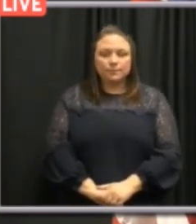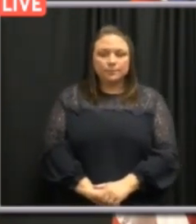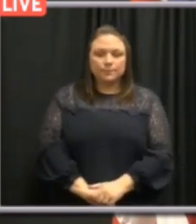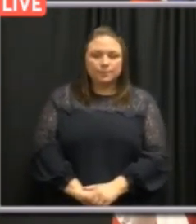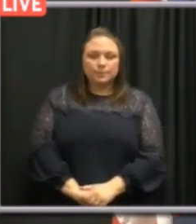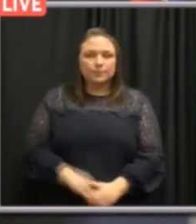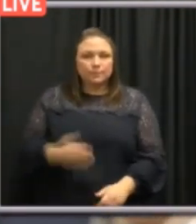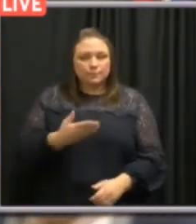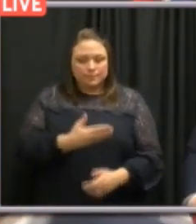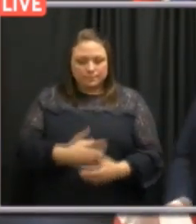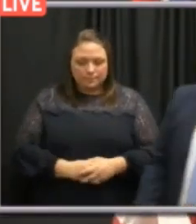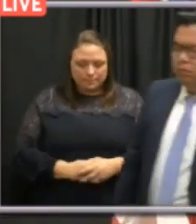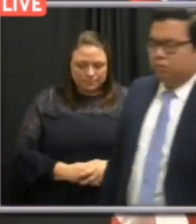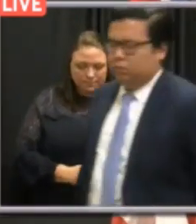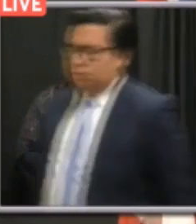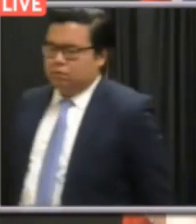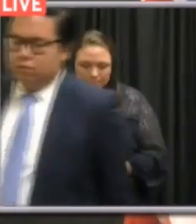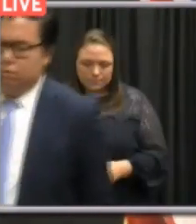Mayor Cooper.